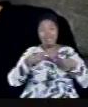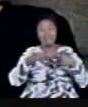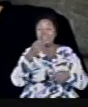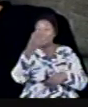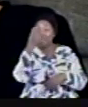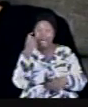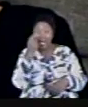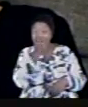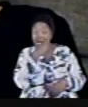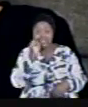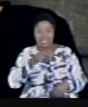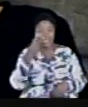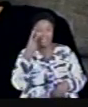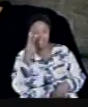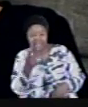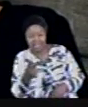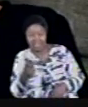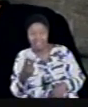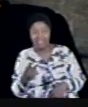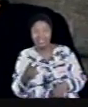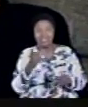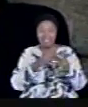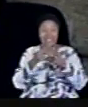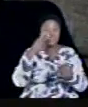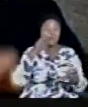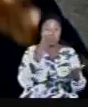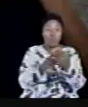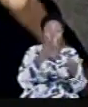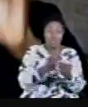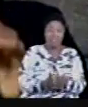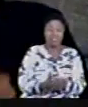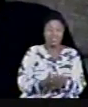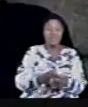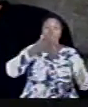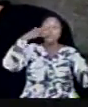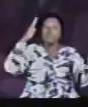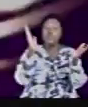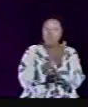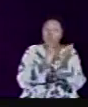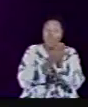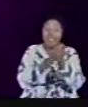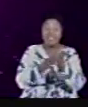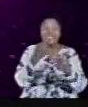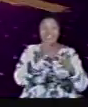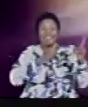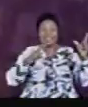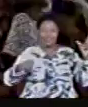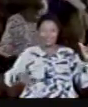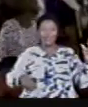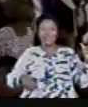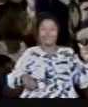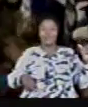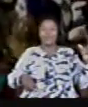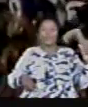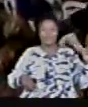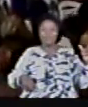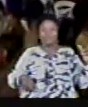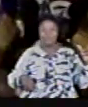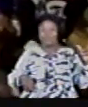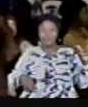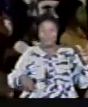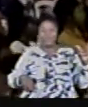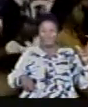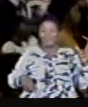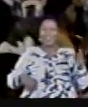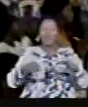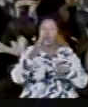then, I'm seeing up to date. Praise the Lord! Hallelujah! What God cannot do, does not